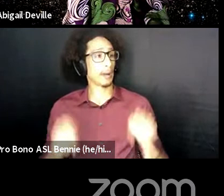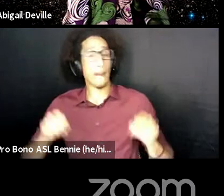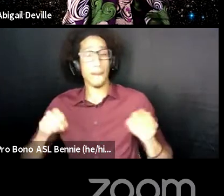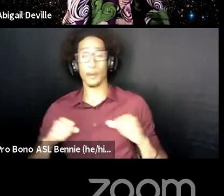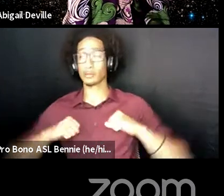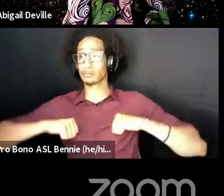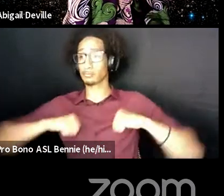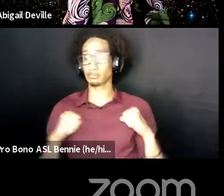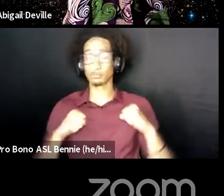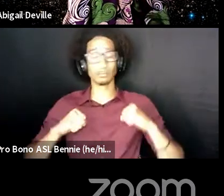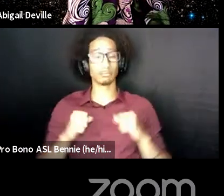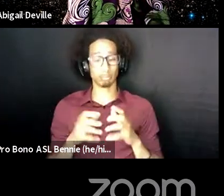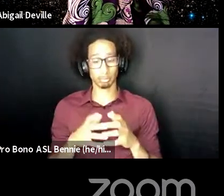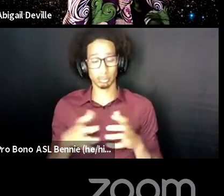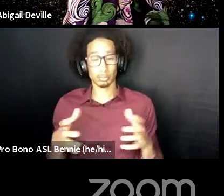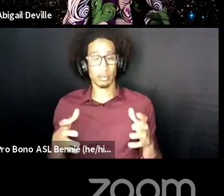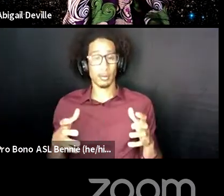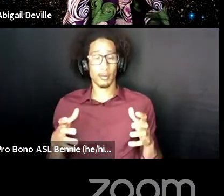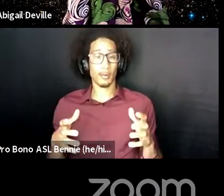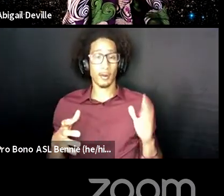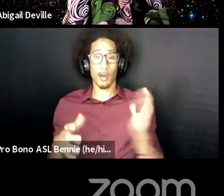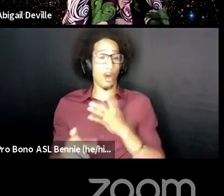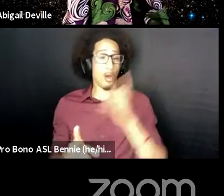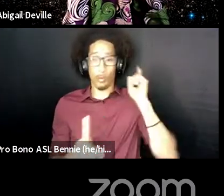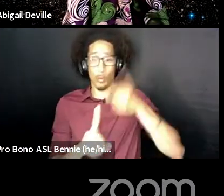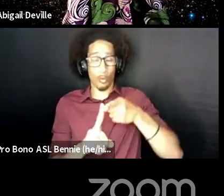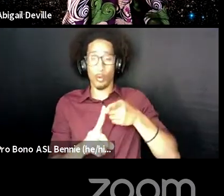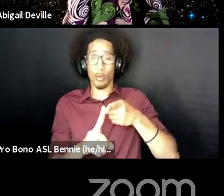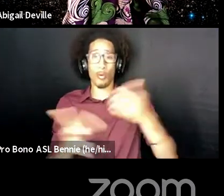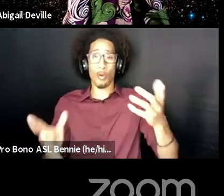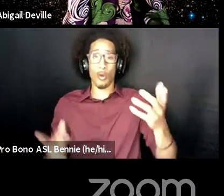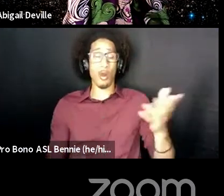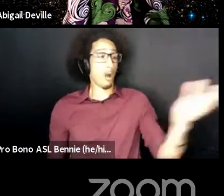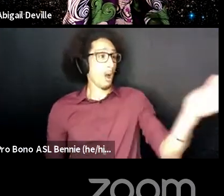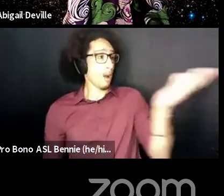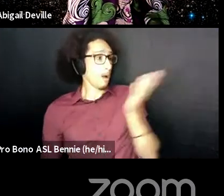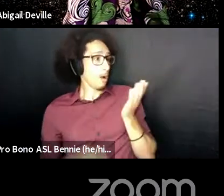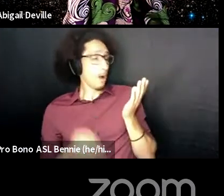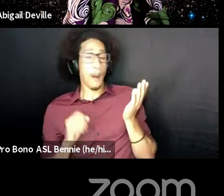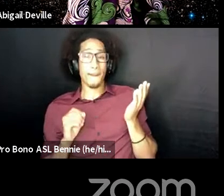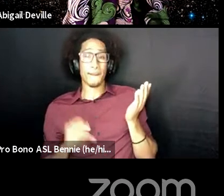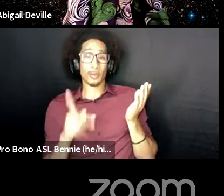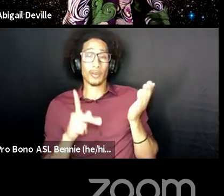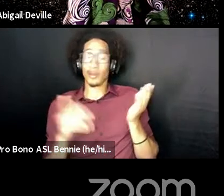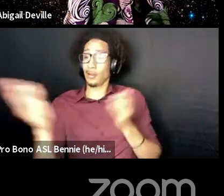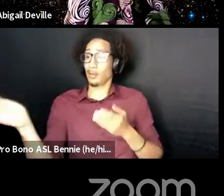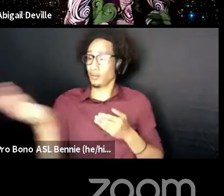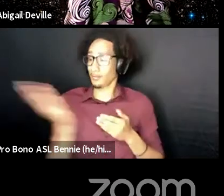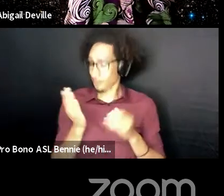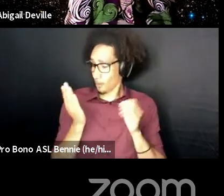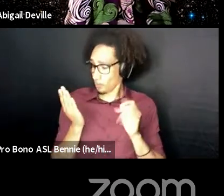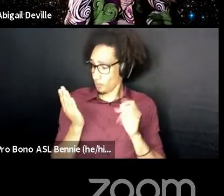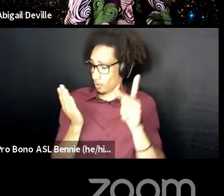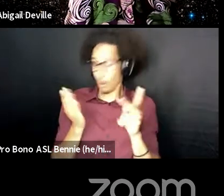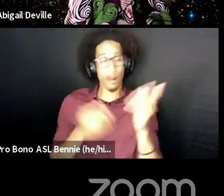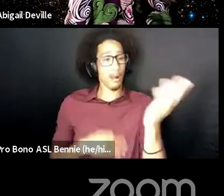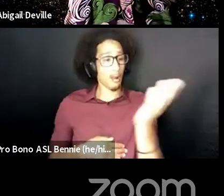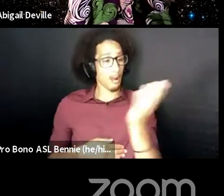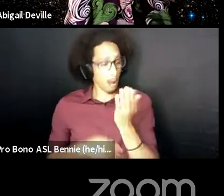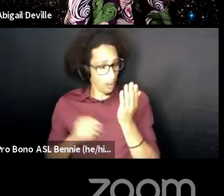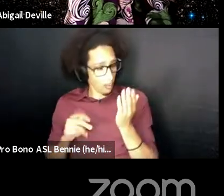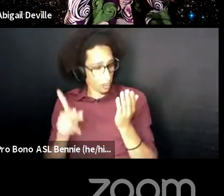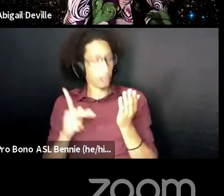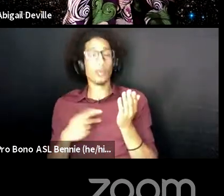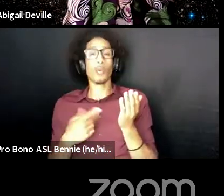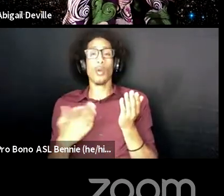to give away our opportunities, really. If when people come to us and say, we want you to do something, we're